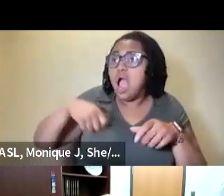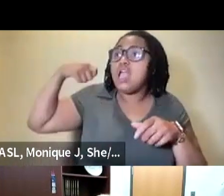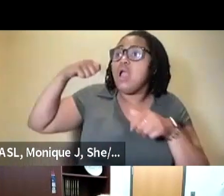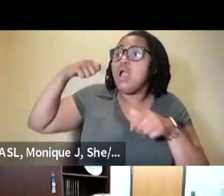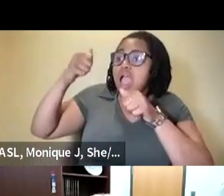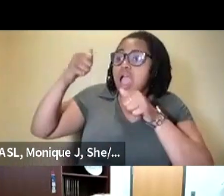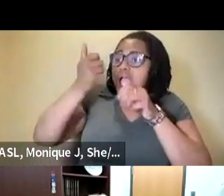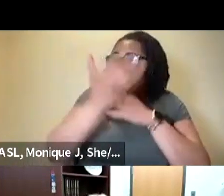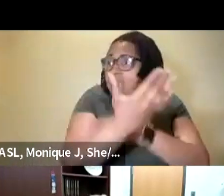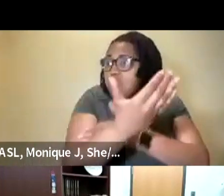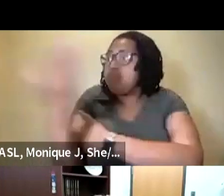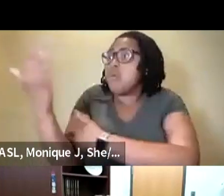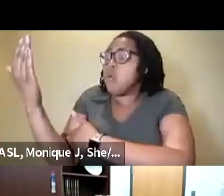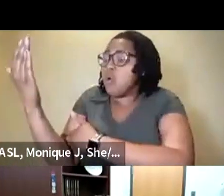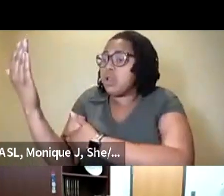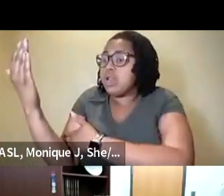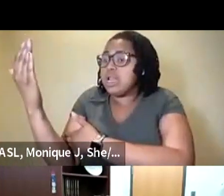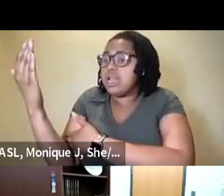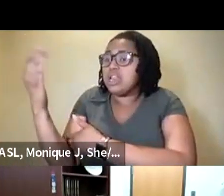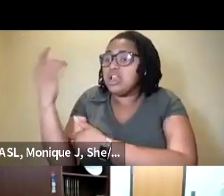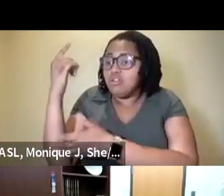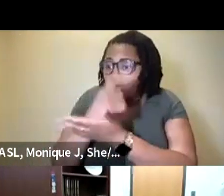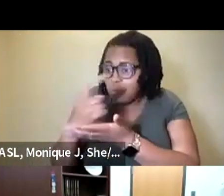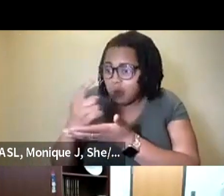I don't think we could second that motion, Joel.